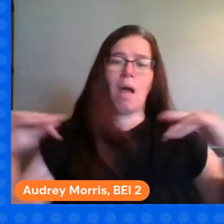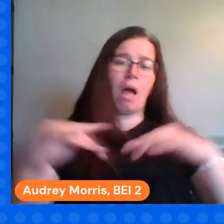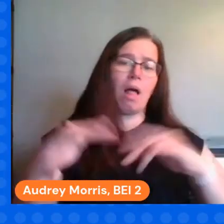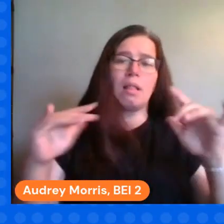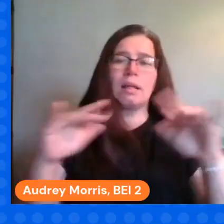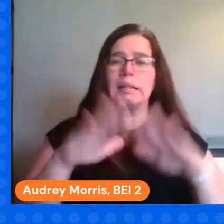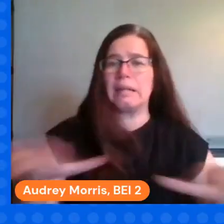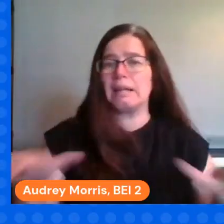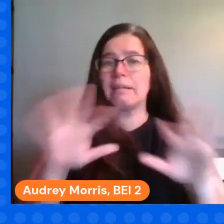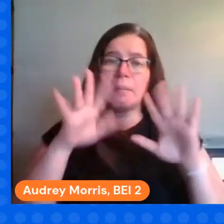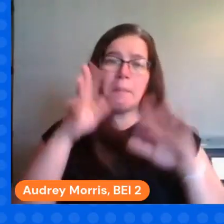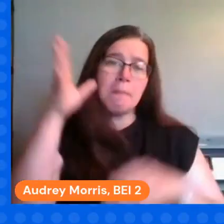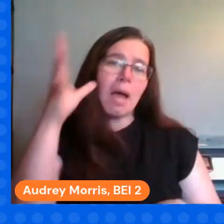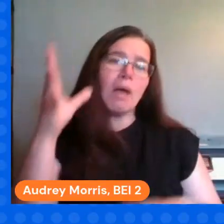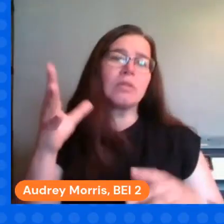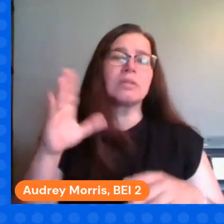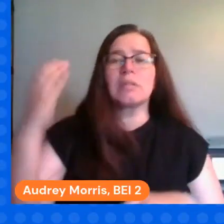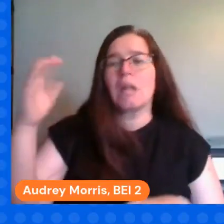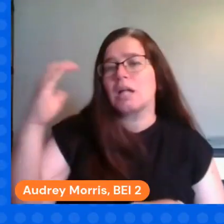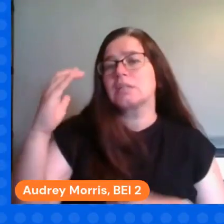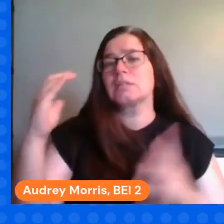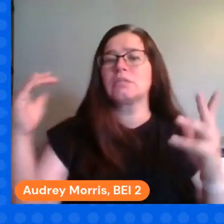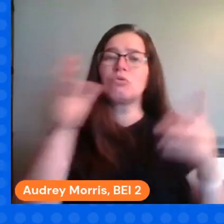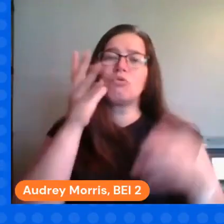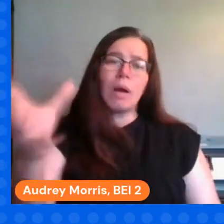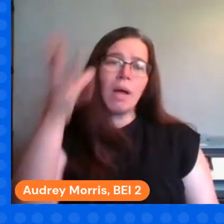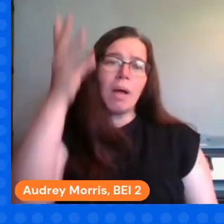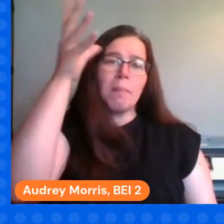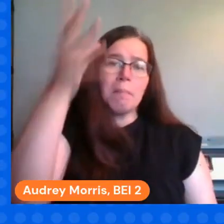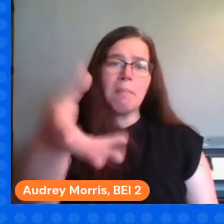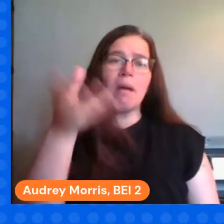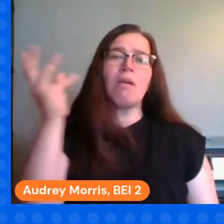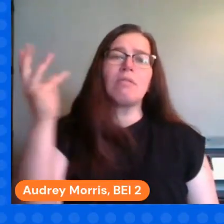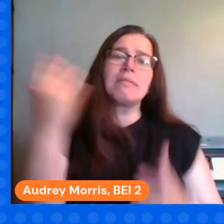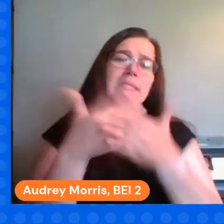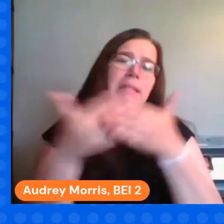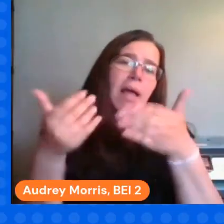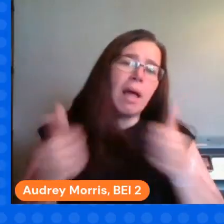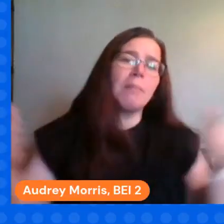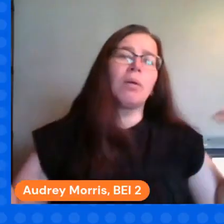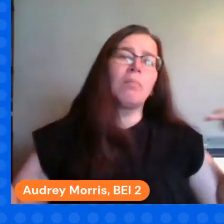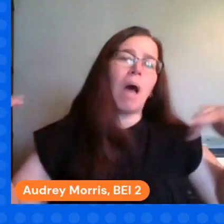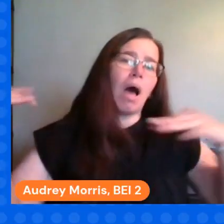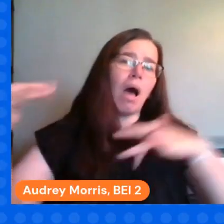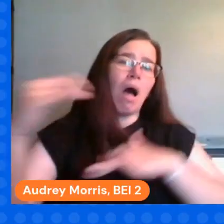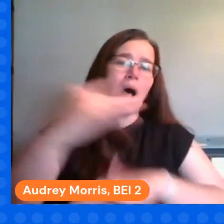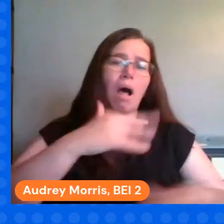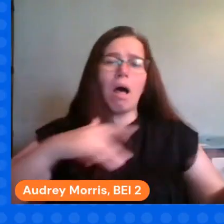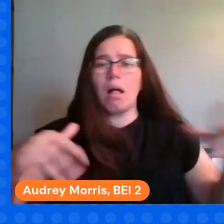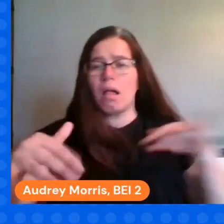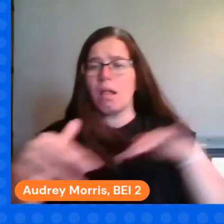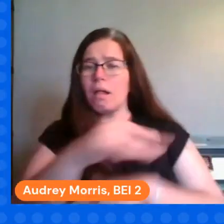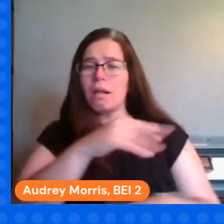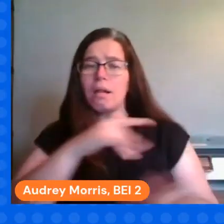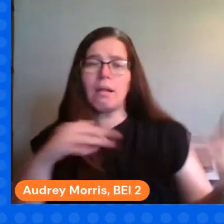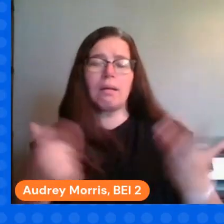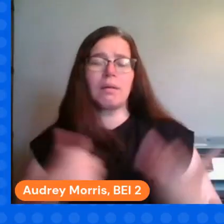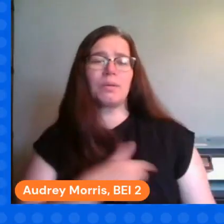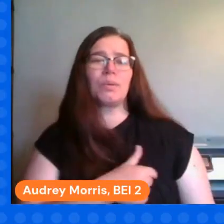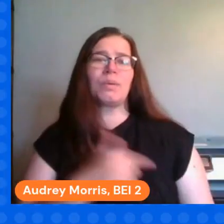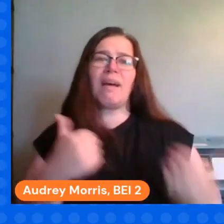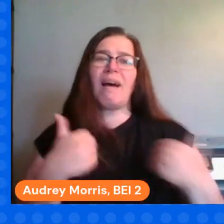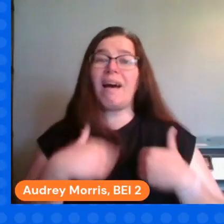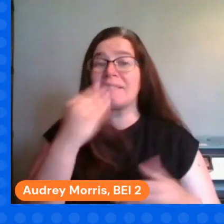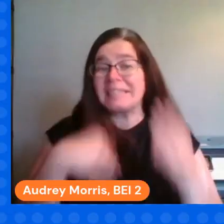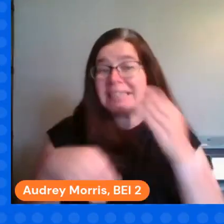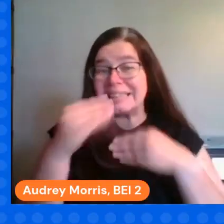their cousins and grandparents, and then their neighbors. And we just, we always have dinner together, which is really